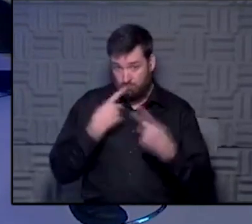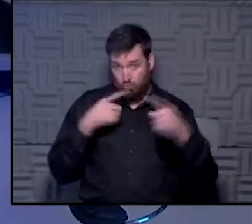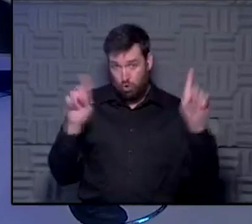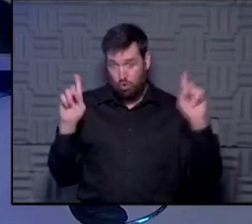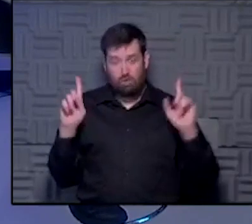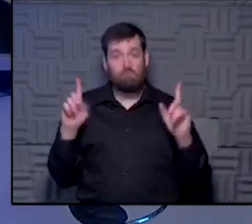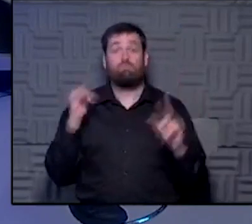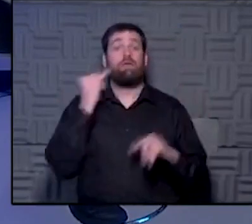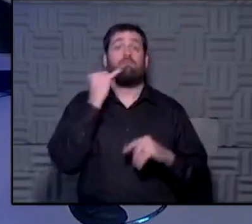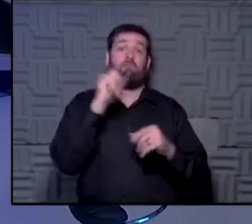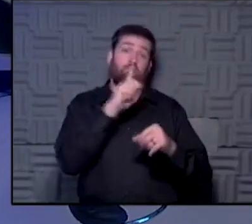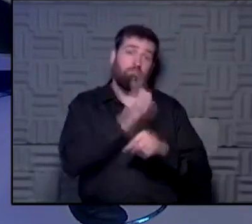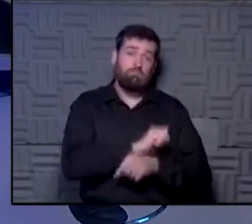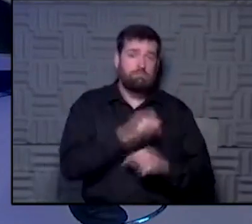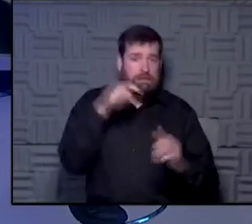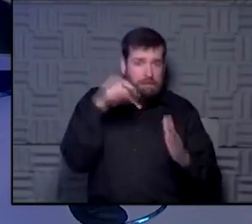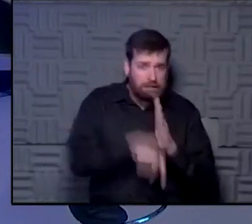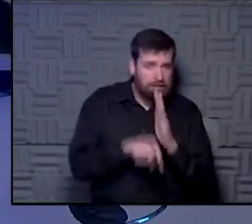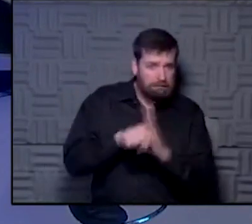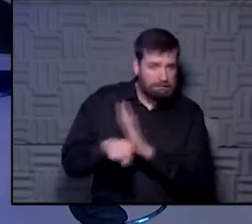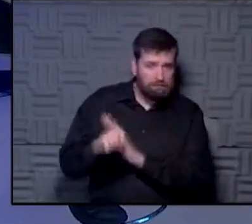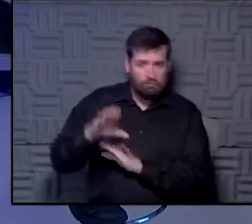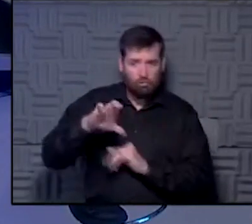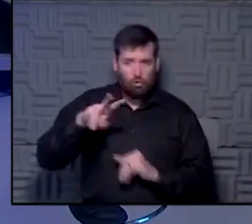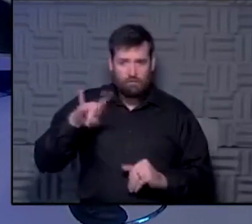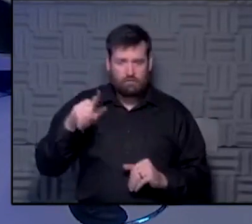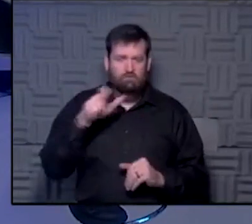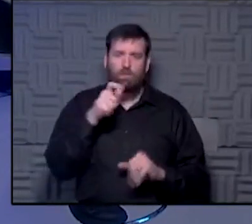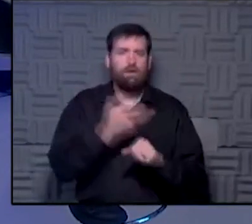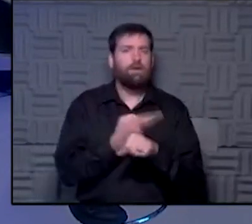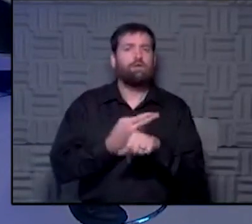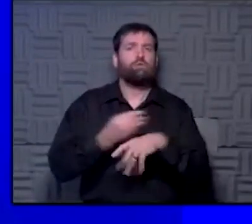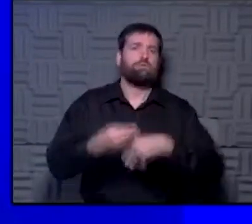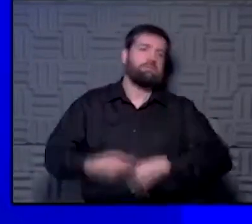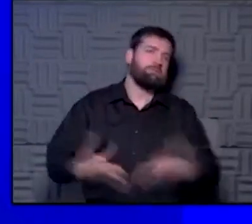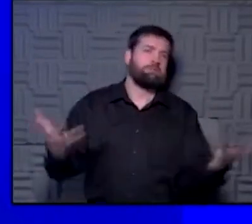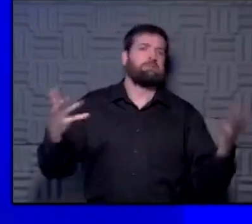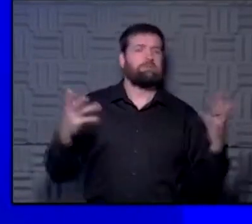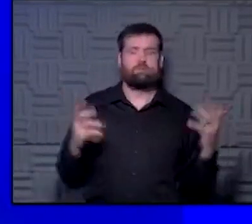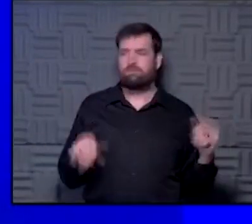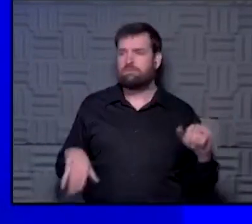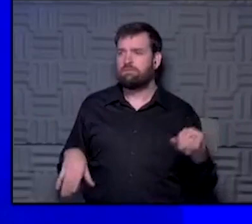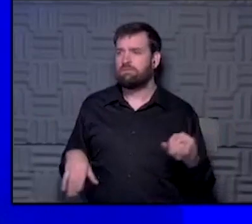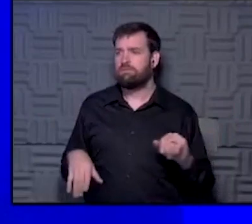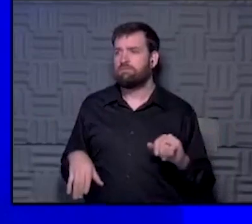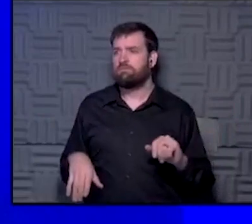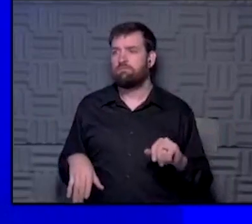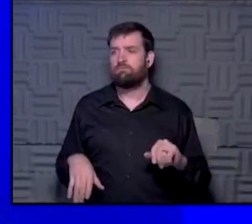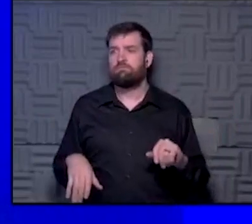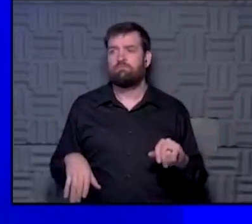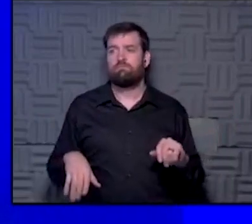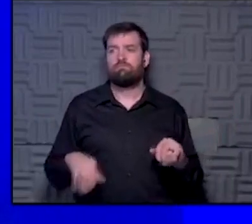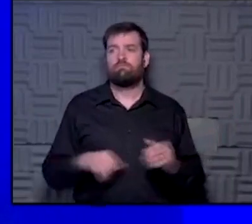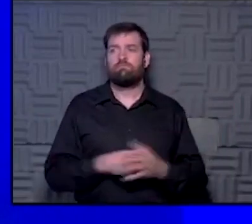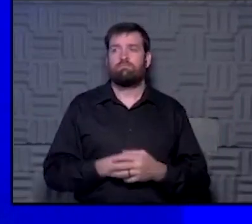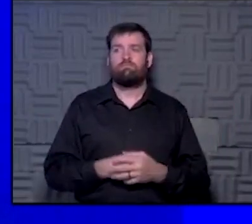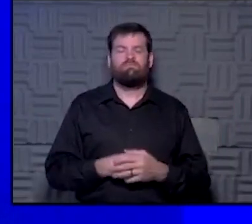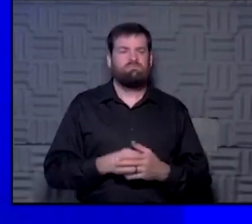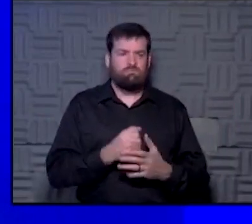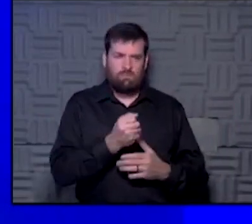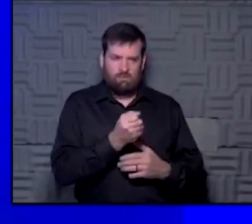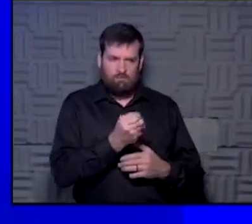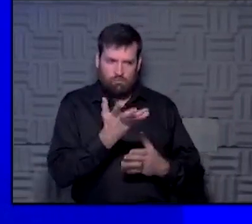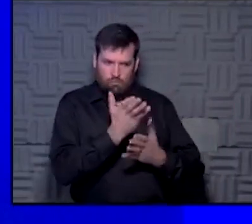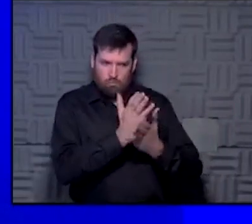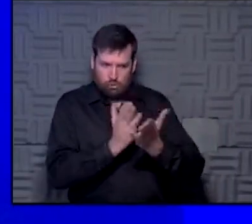kill COVID-19, why aren't they being deployed in schools and businesses in a large scale? Yeah. So there's a couple levels to